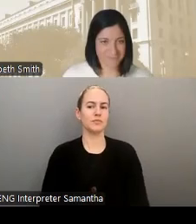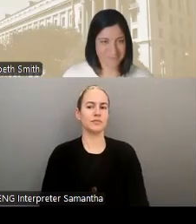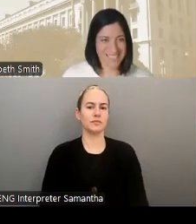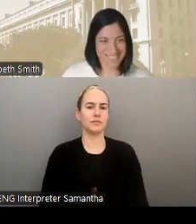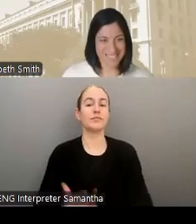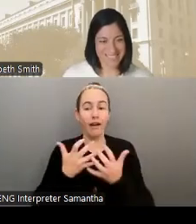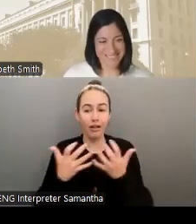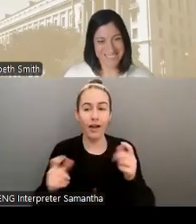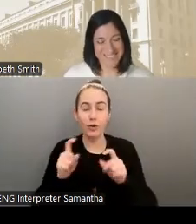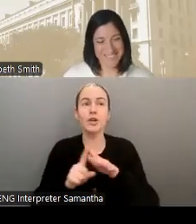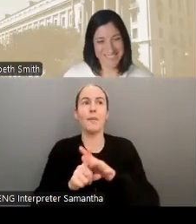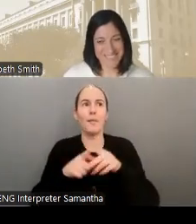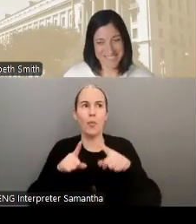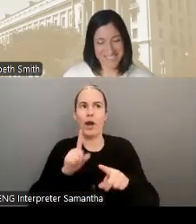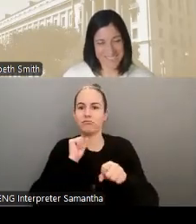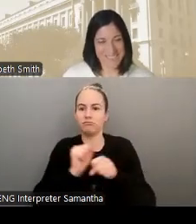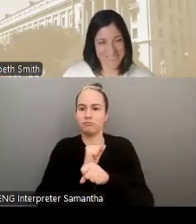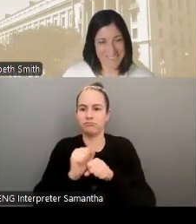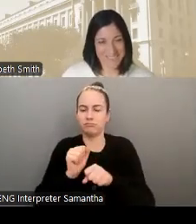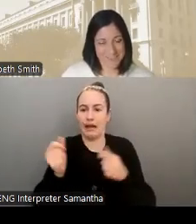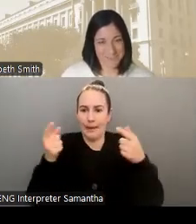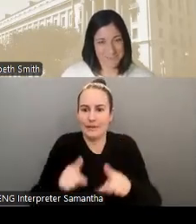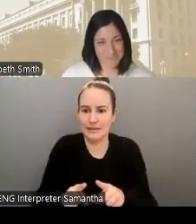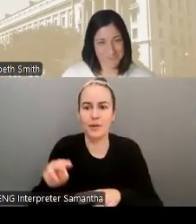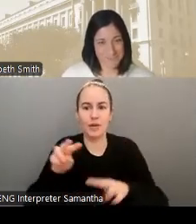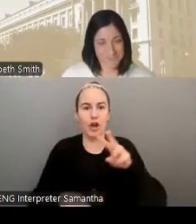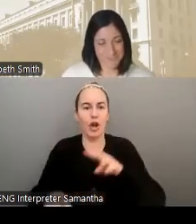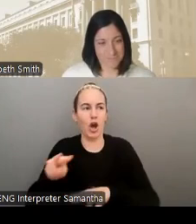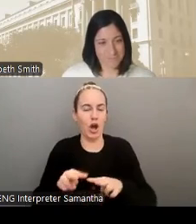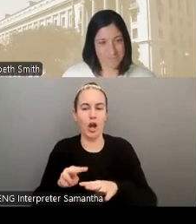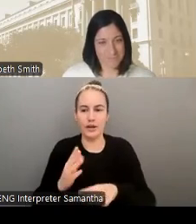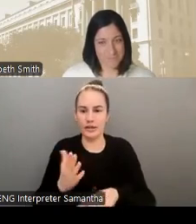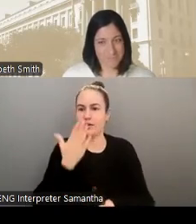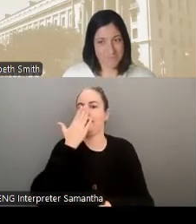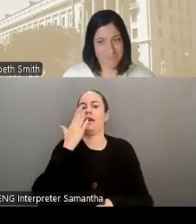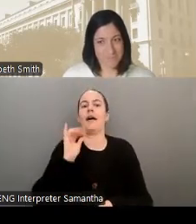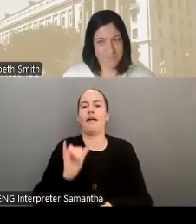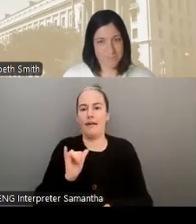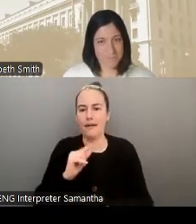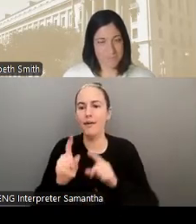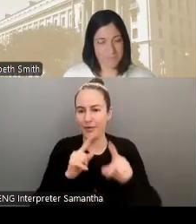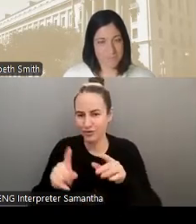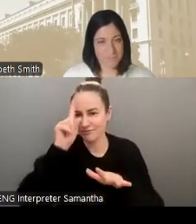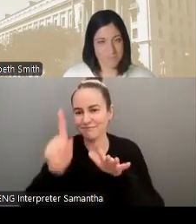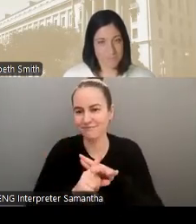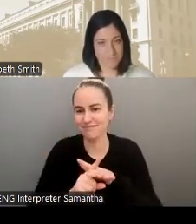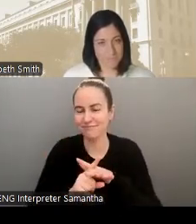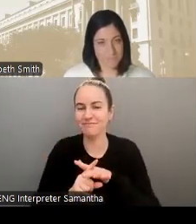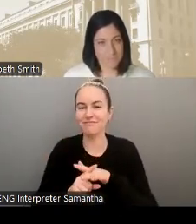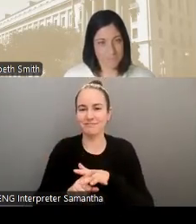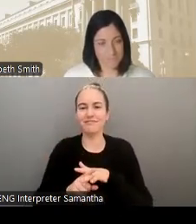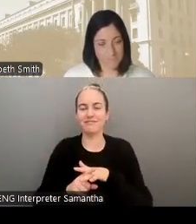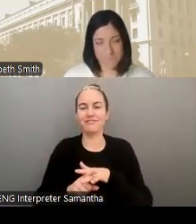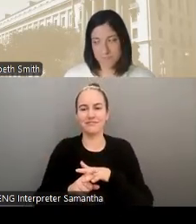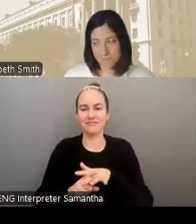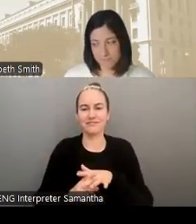right? So if you are in the midst of an audit, you're likely going to have these questions, and you are going to be paired up with an audit